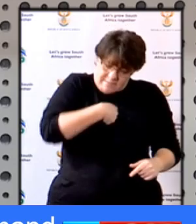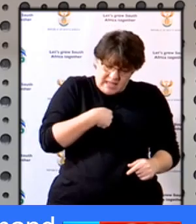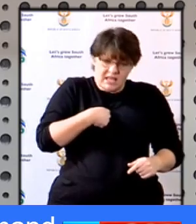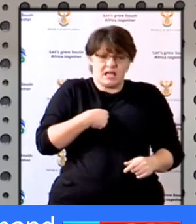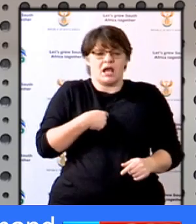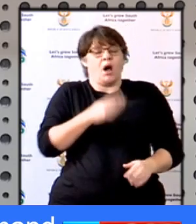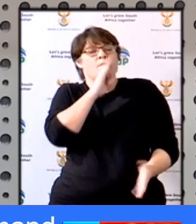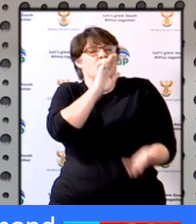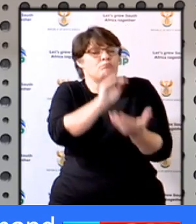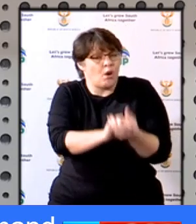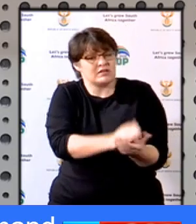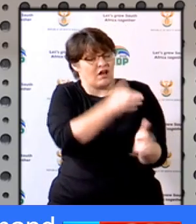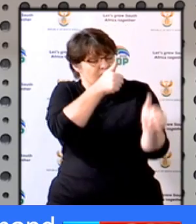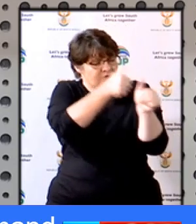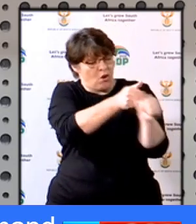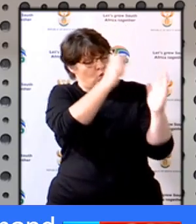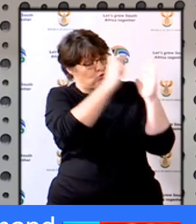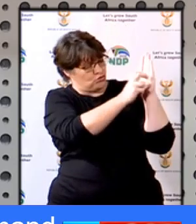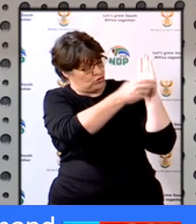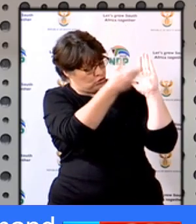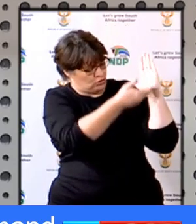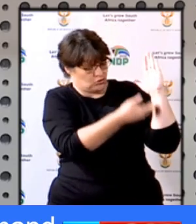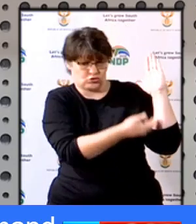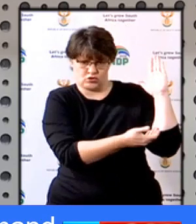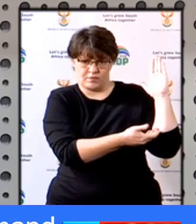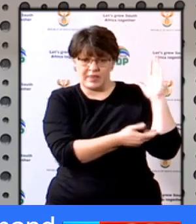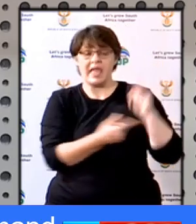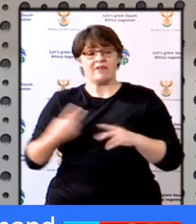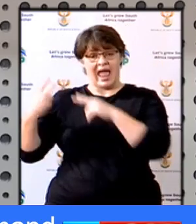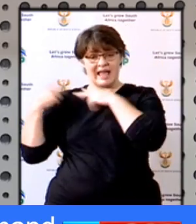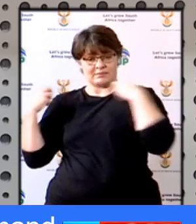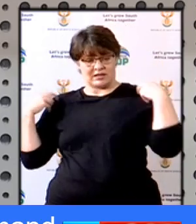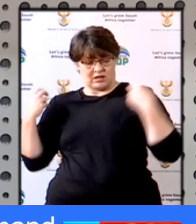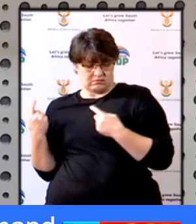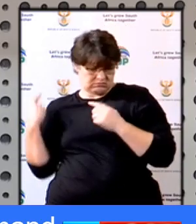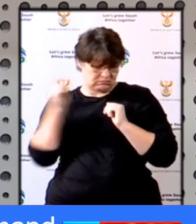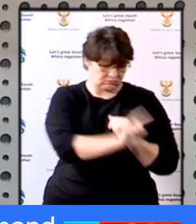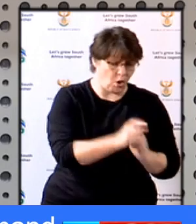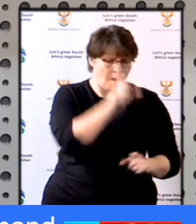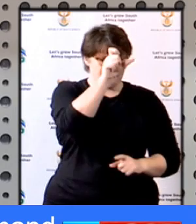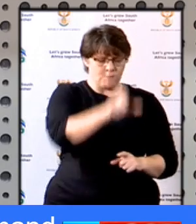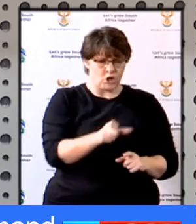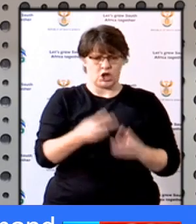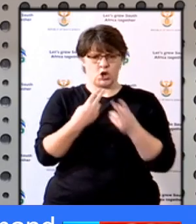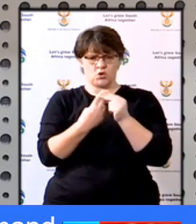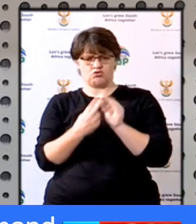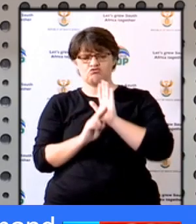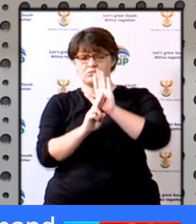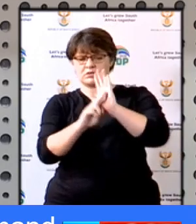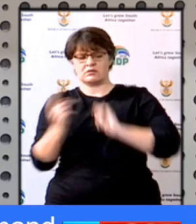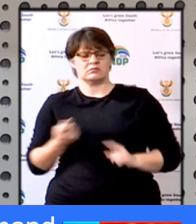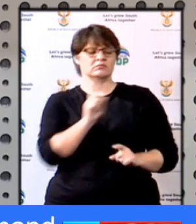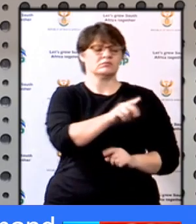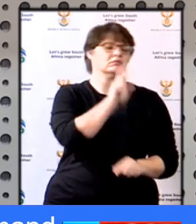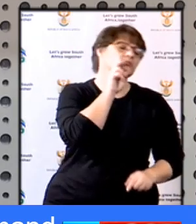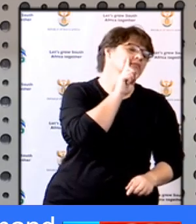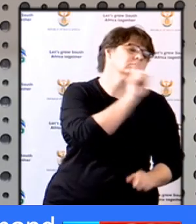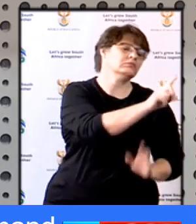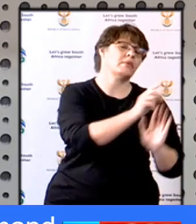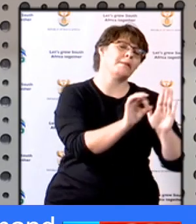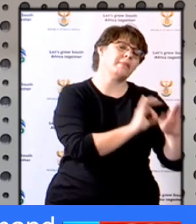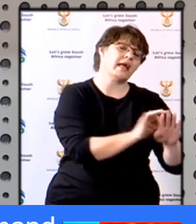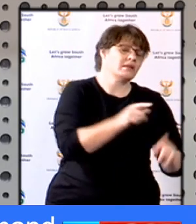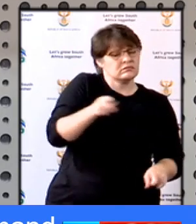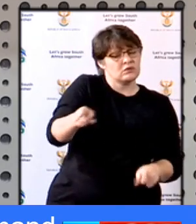written plan so that at any point an inspector, a shop steward, anyone can come in and say, let's have a look at the workplace plan and how we